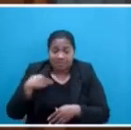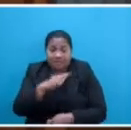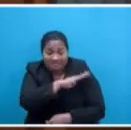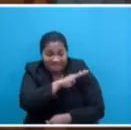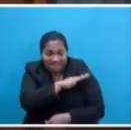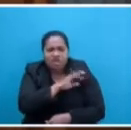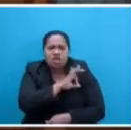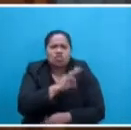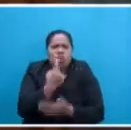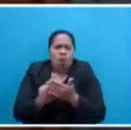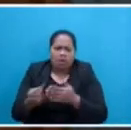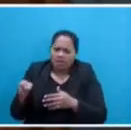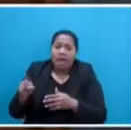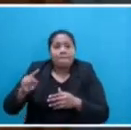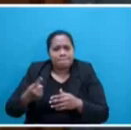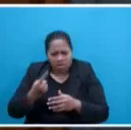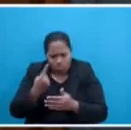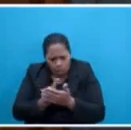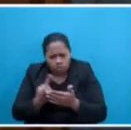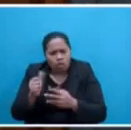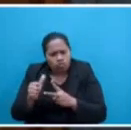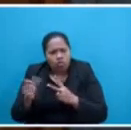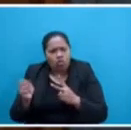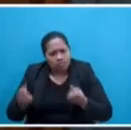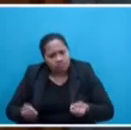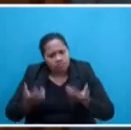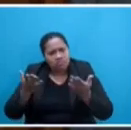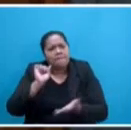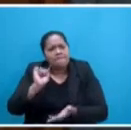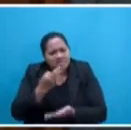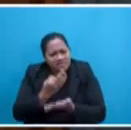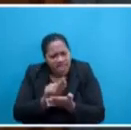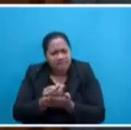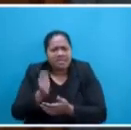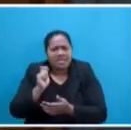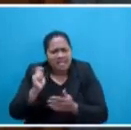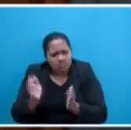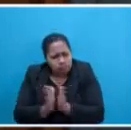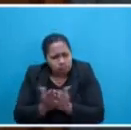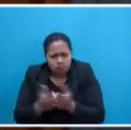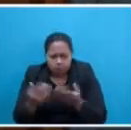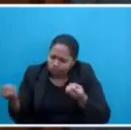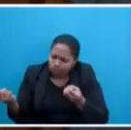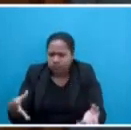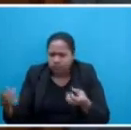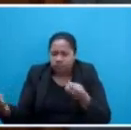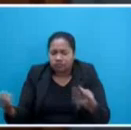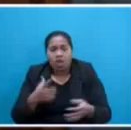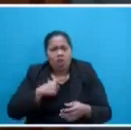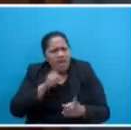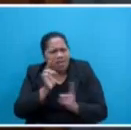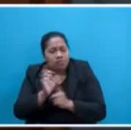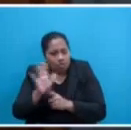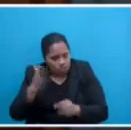but we also provide bus fare and textbooks. Why is this important? Because ensuring that every Fijian child